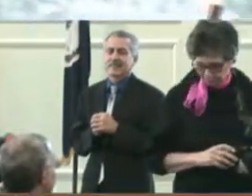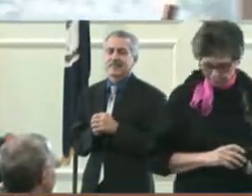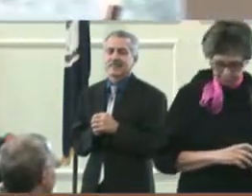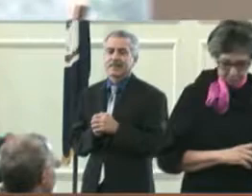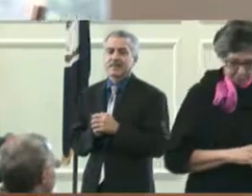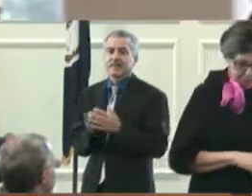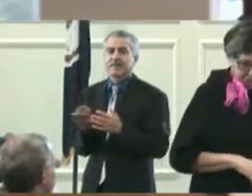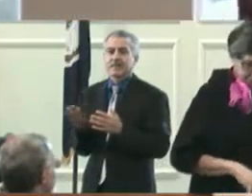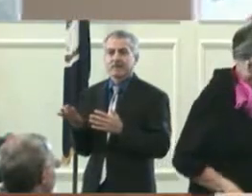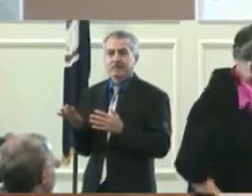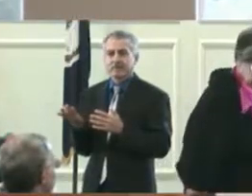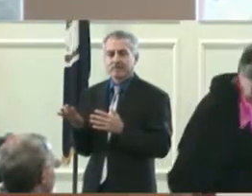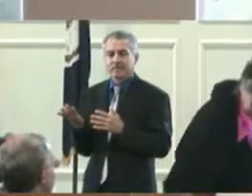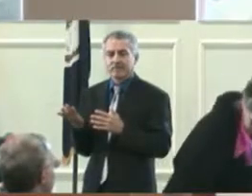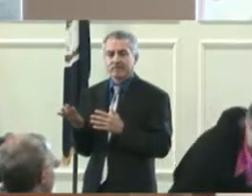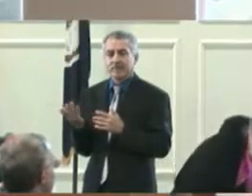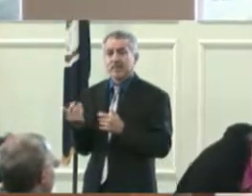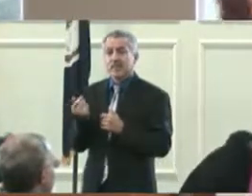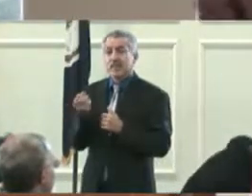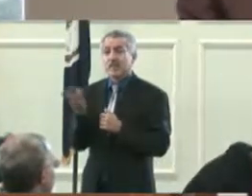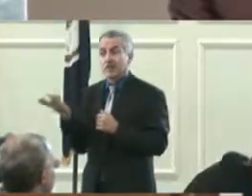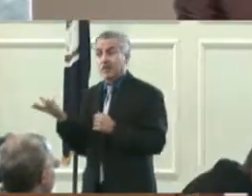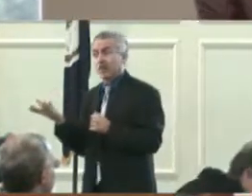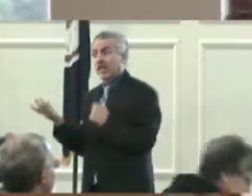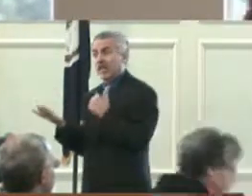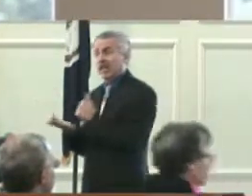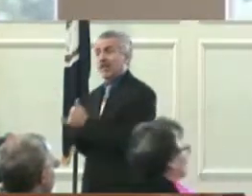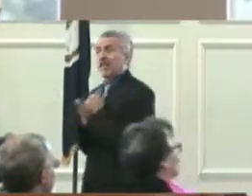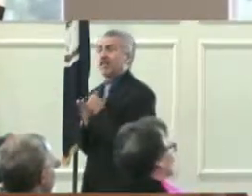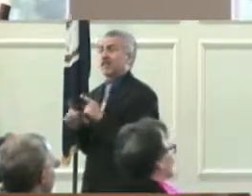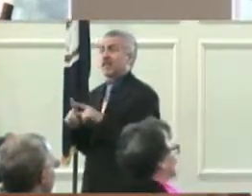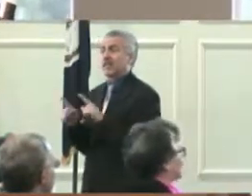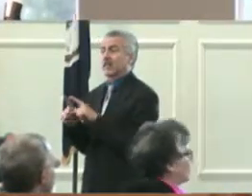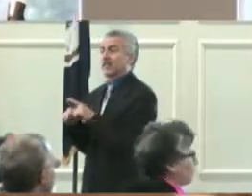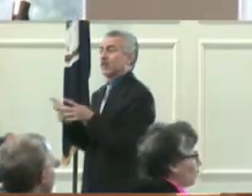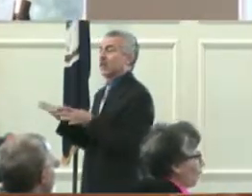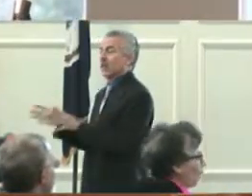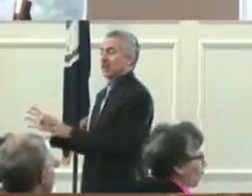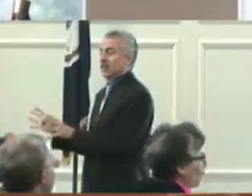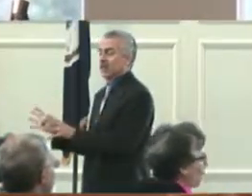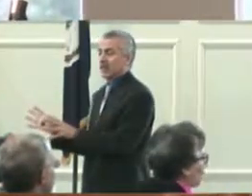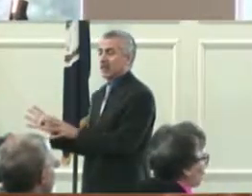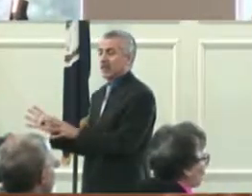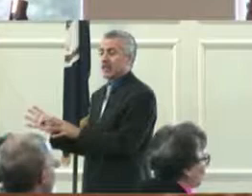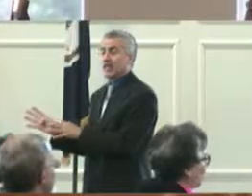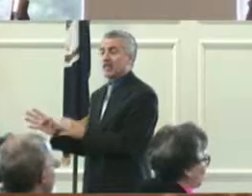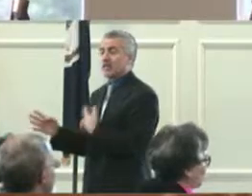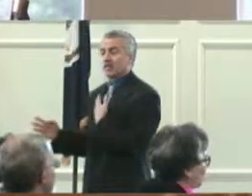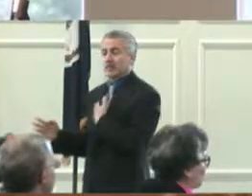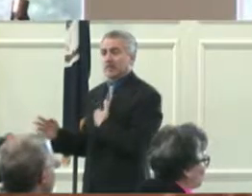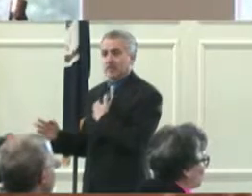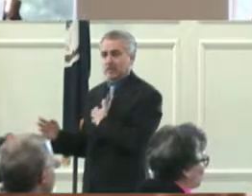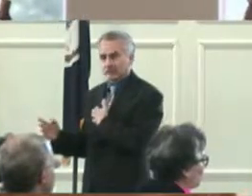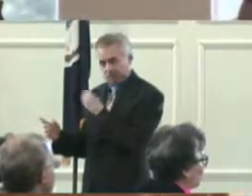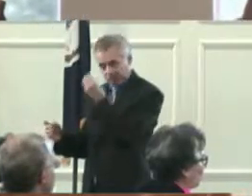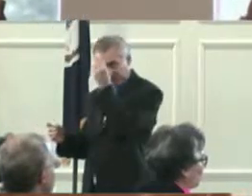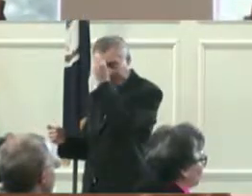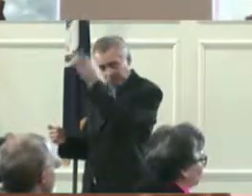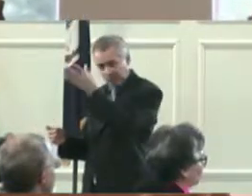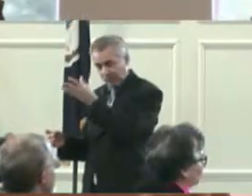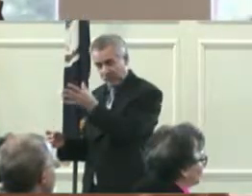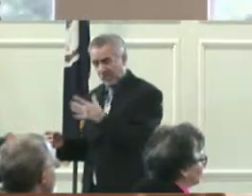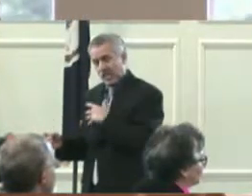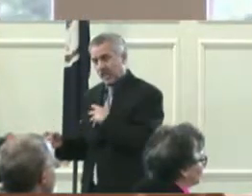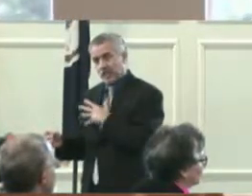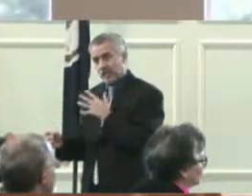are some of you who also helped in different ways. We don't want to overlook you, but thank you